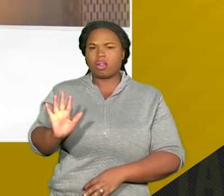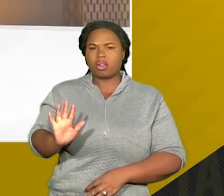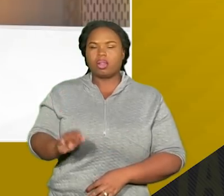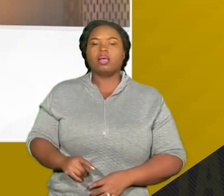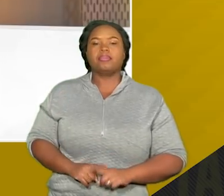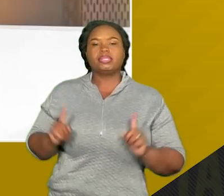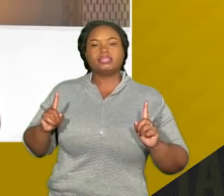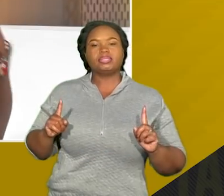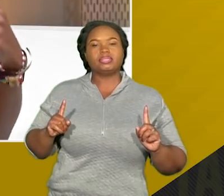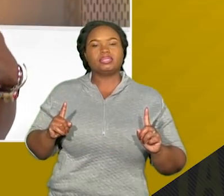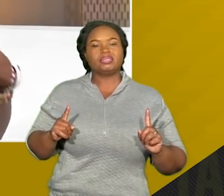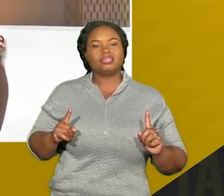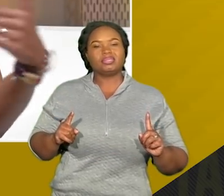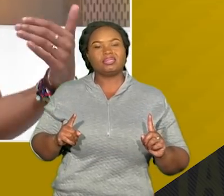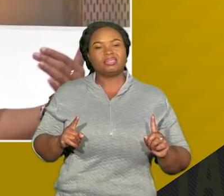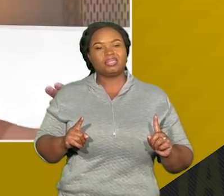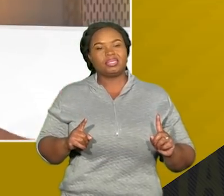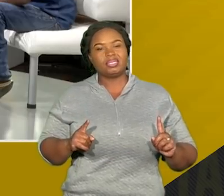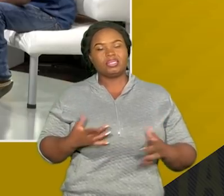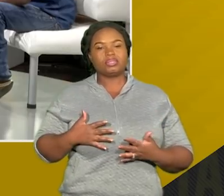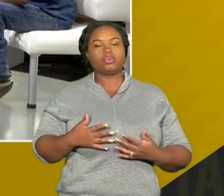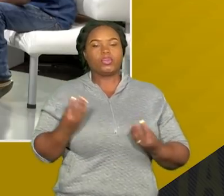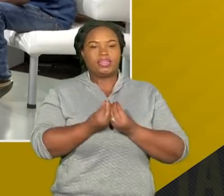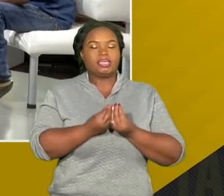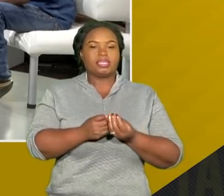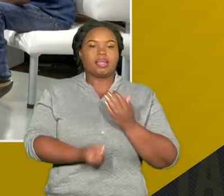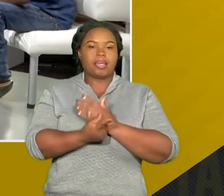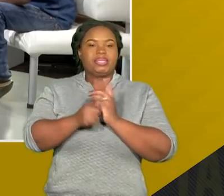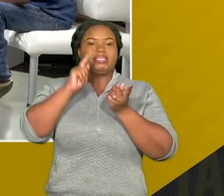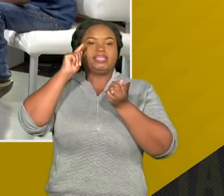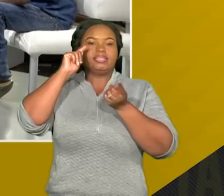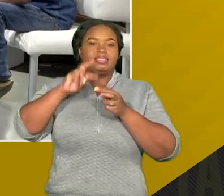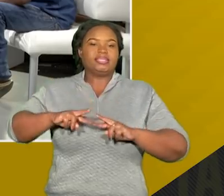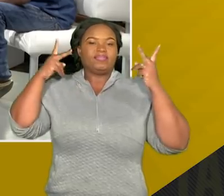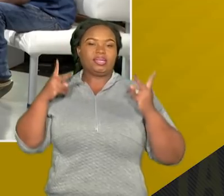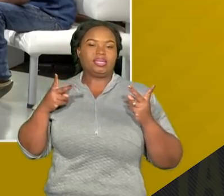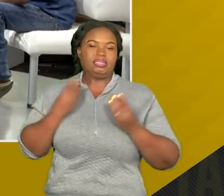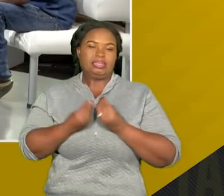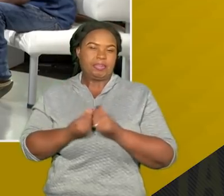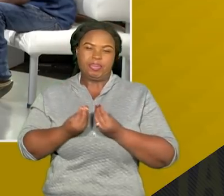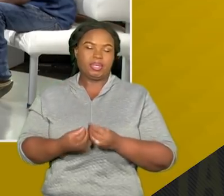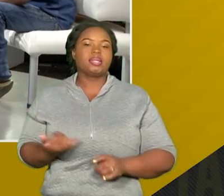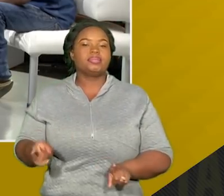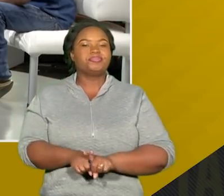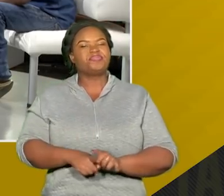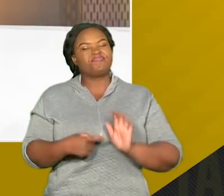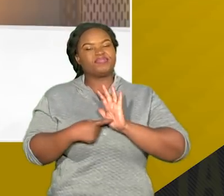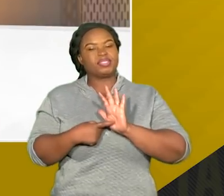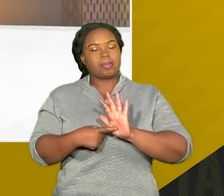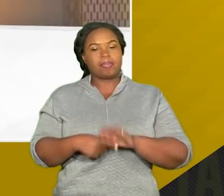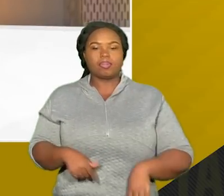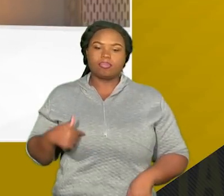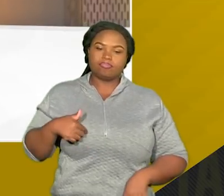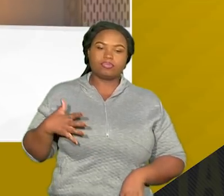It's not normal, but it wouldn't have been the events as they would transpire. Okay. There's a shift in something. For instance, if you want to go and